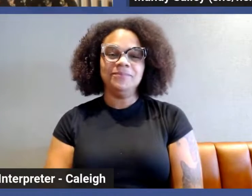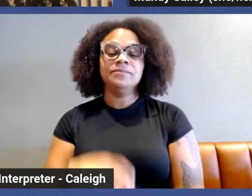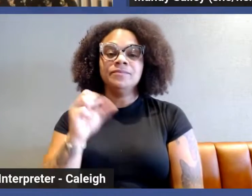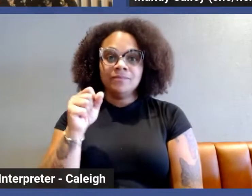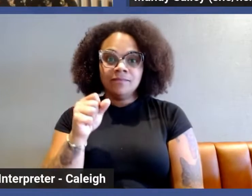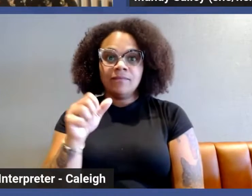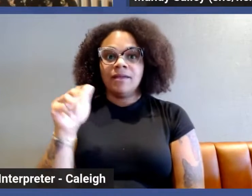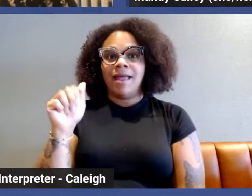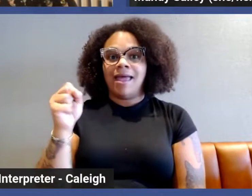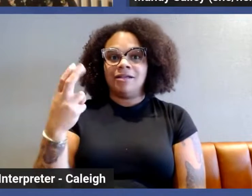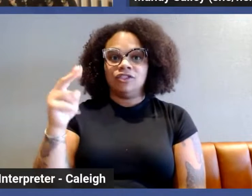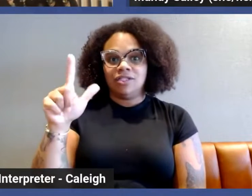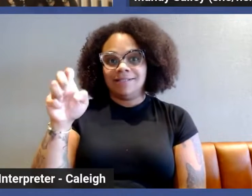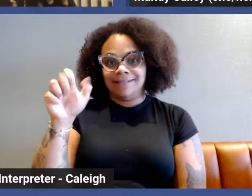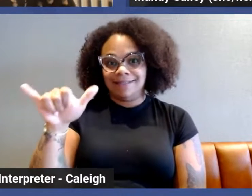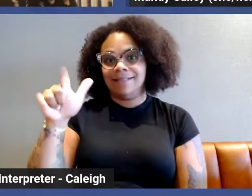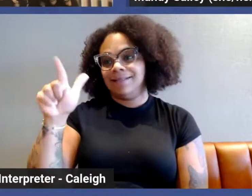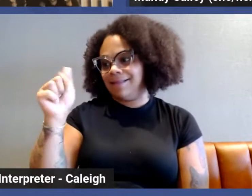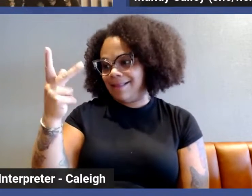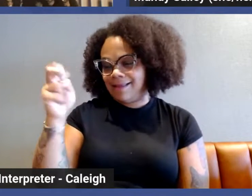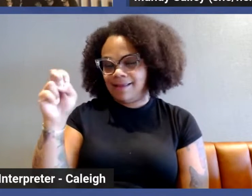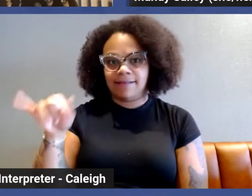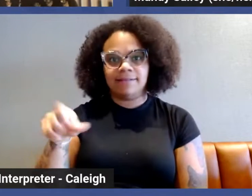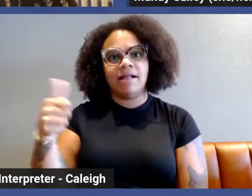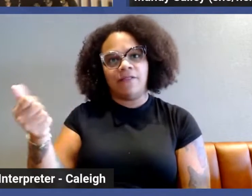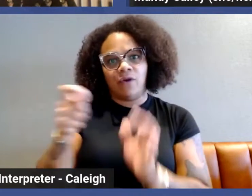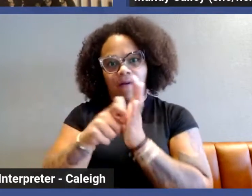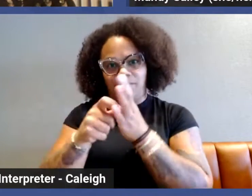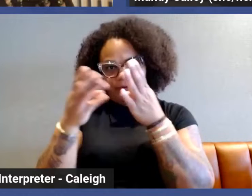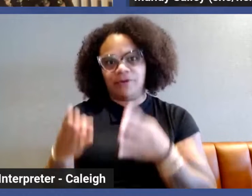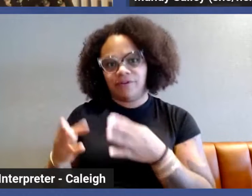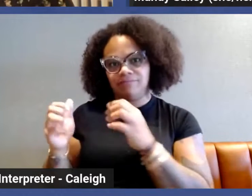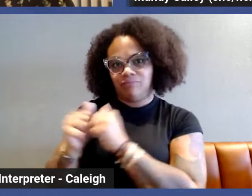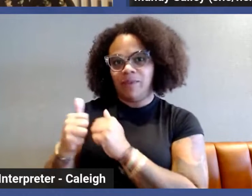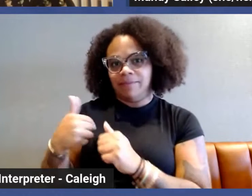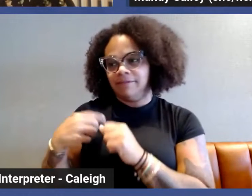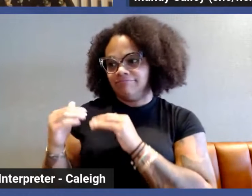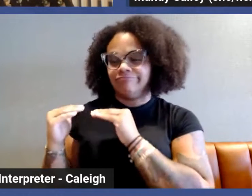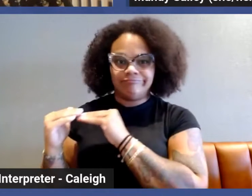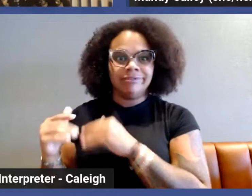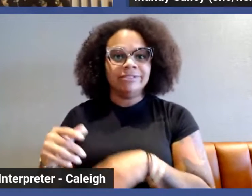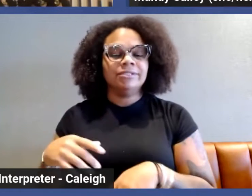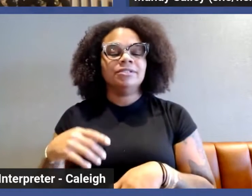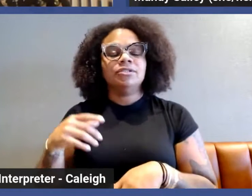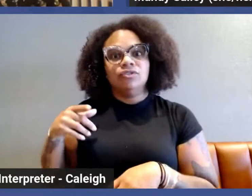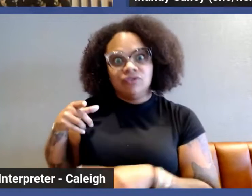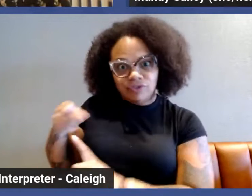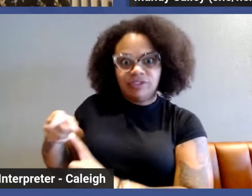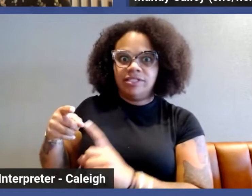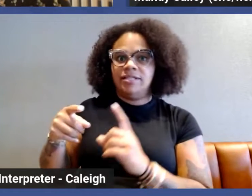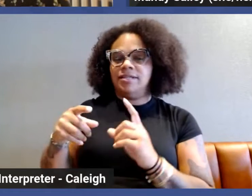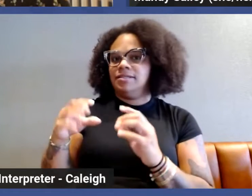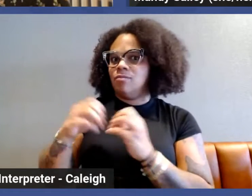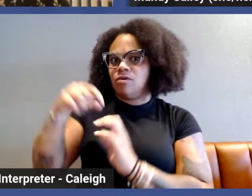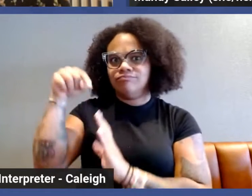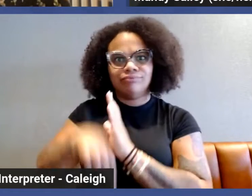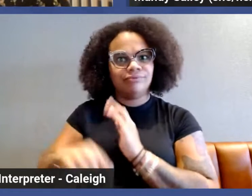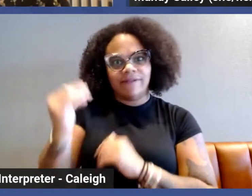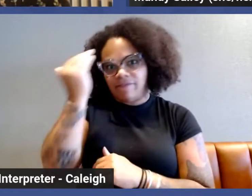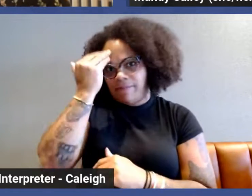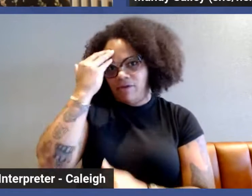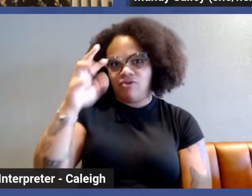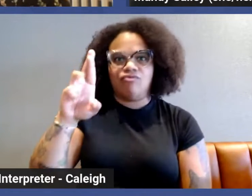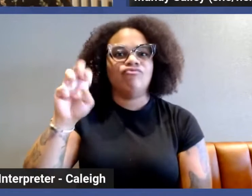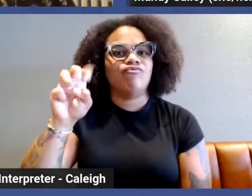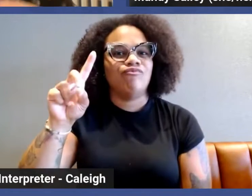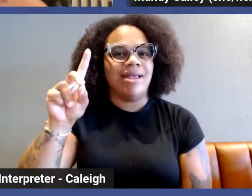Ashley Lake is the co-author on this, and she's actually the one who's really deeply familiar with Reddit. I'm not actually